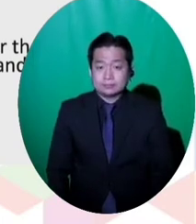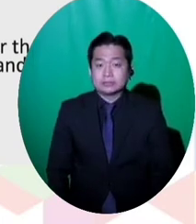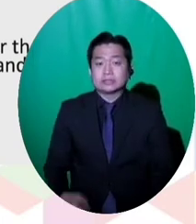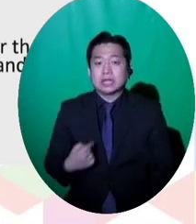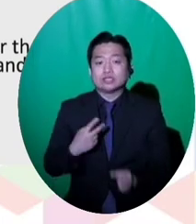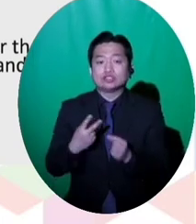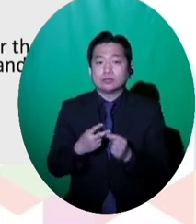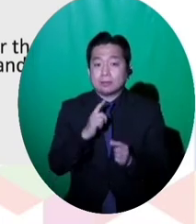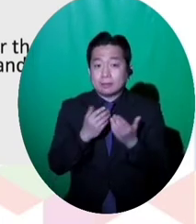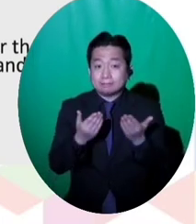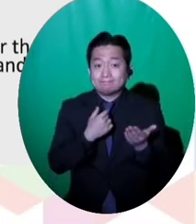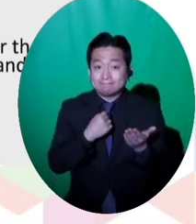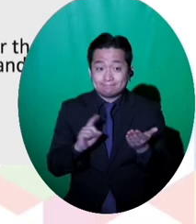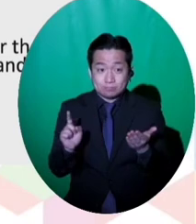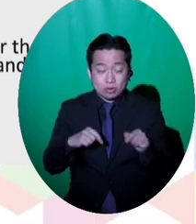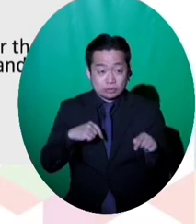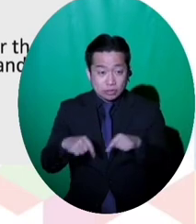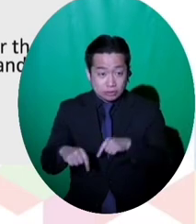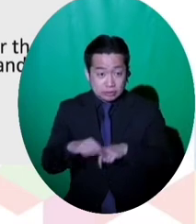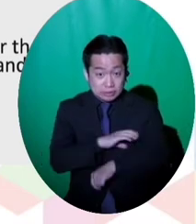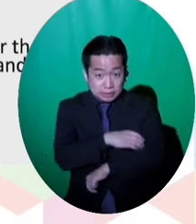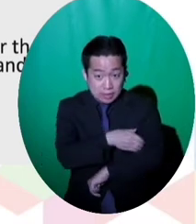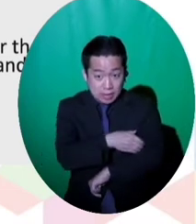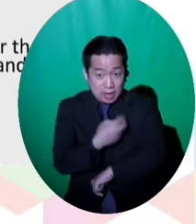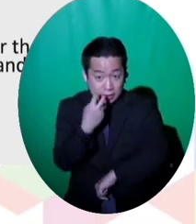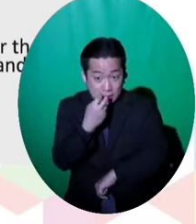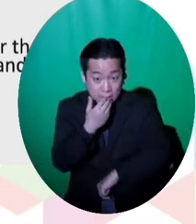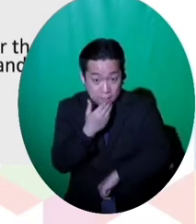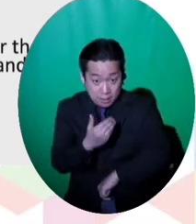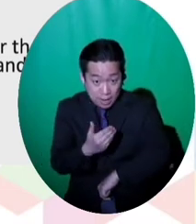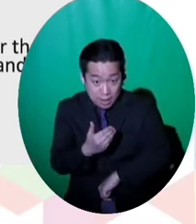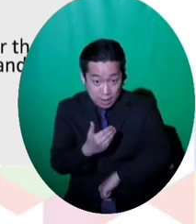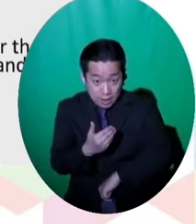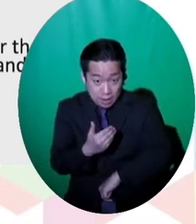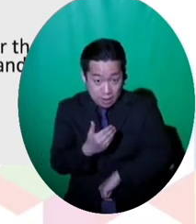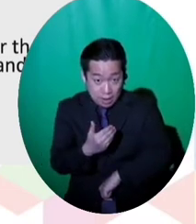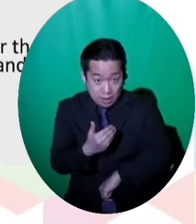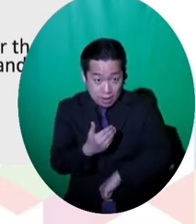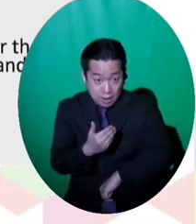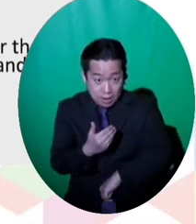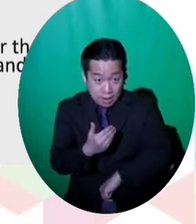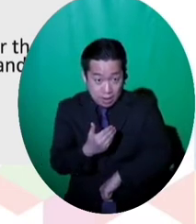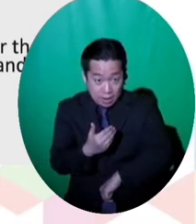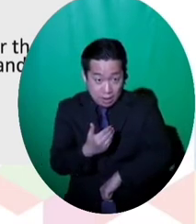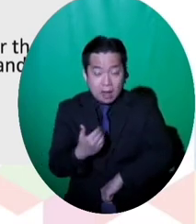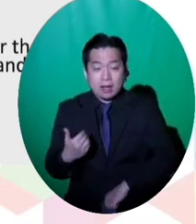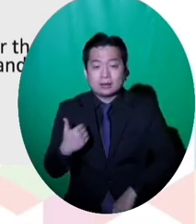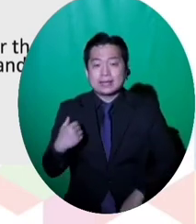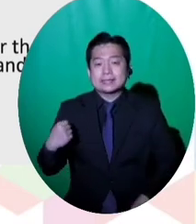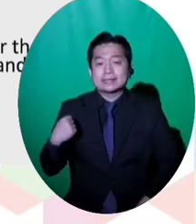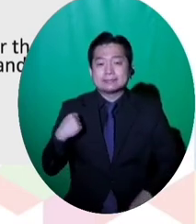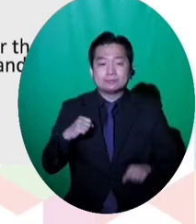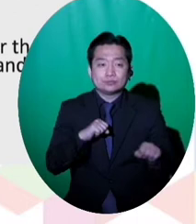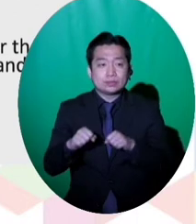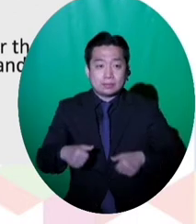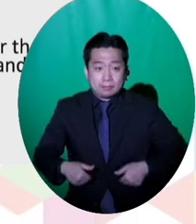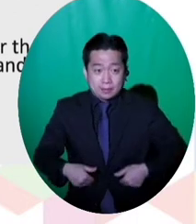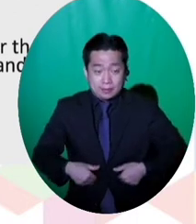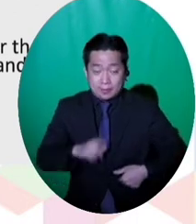to act in order to get people in political office to change their